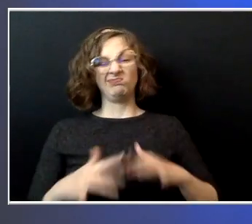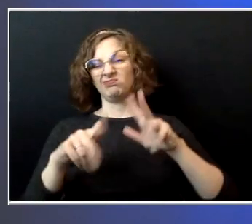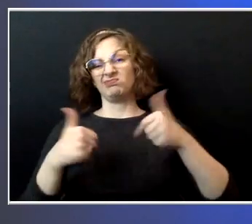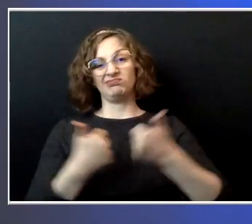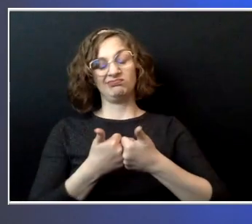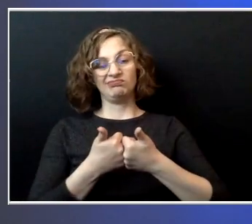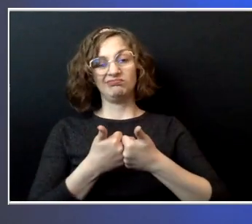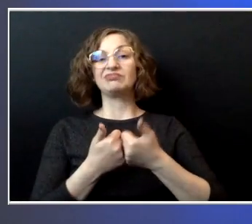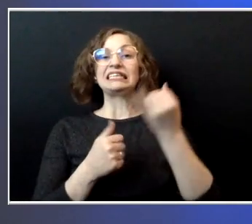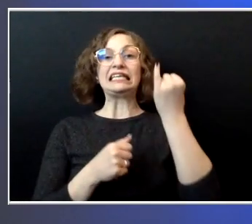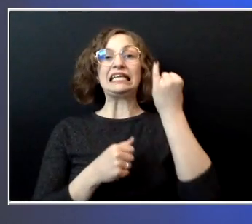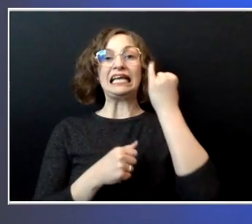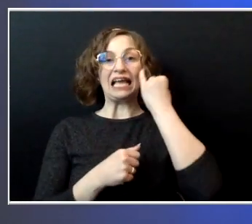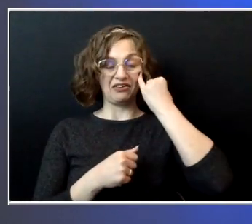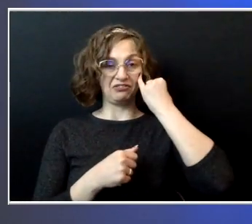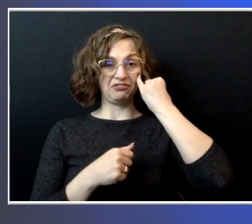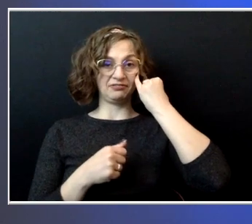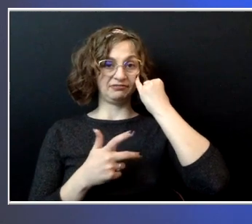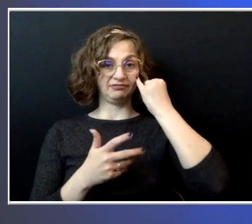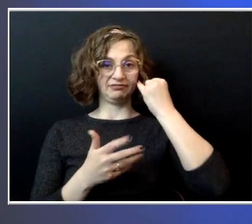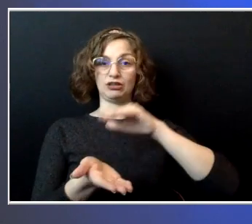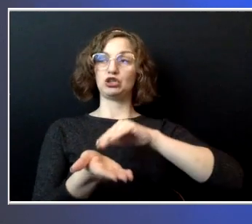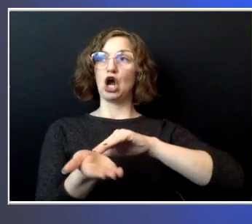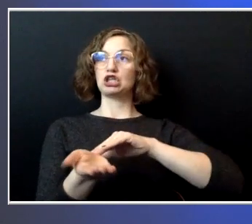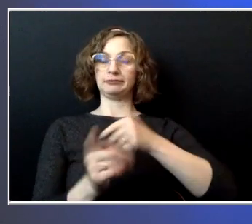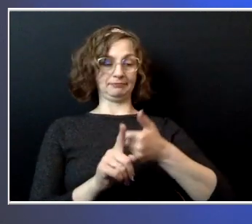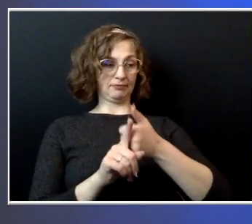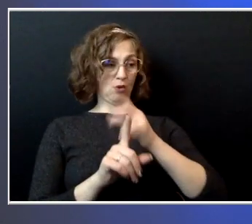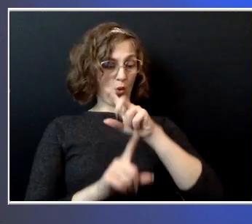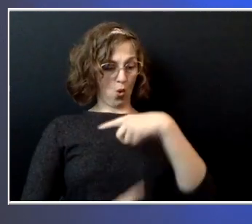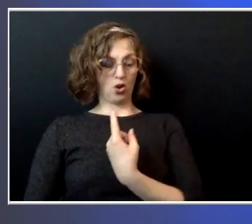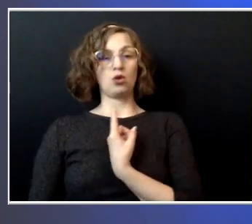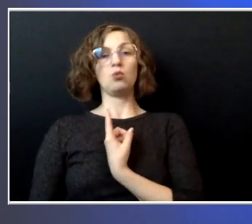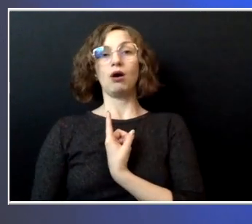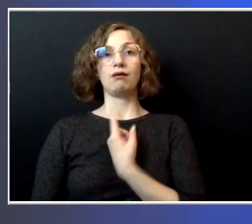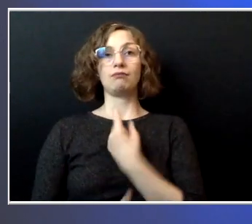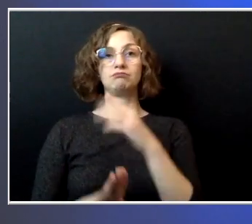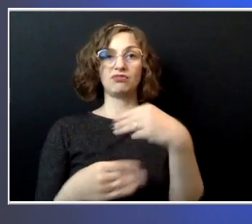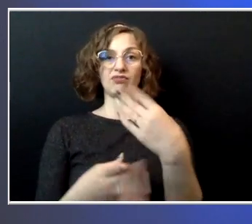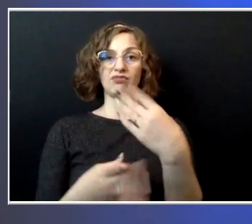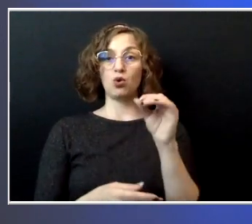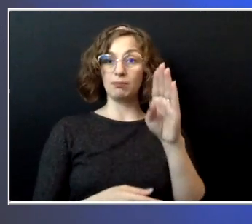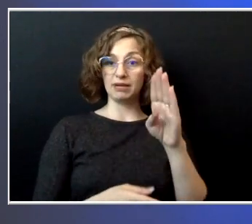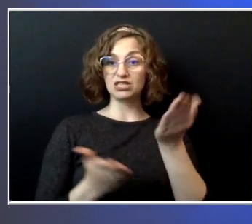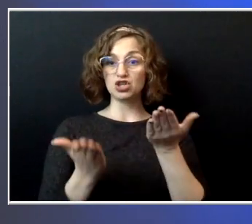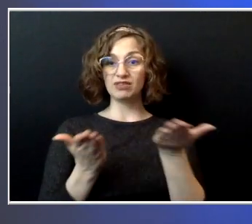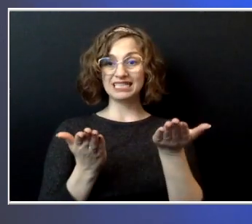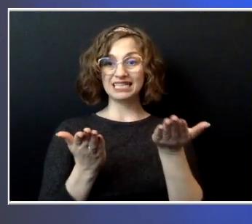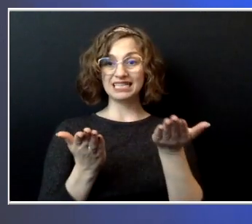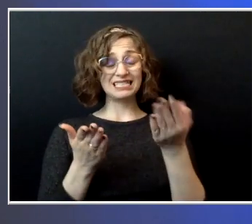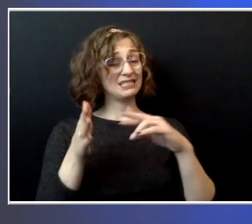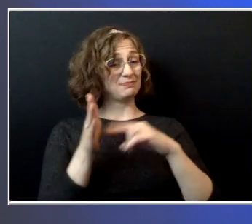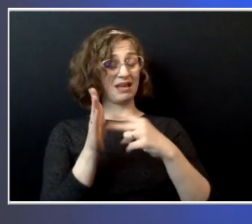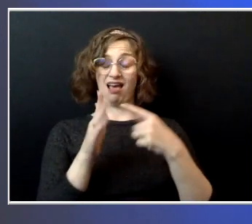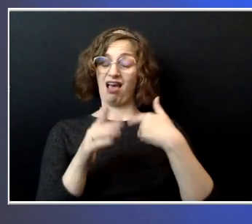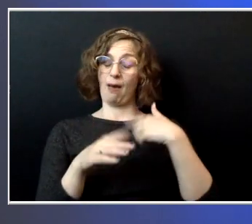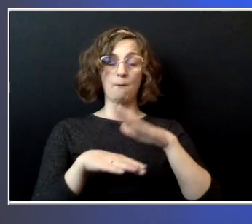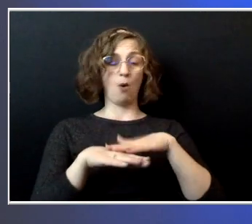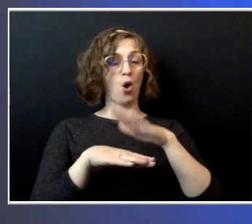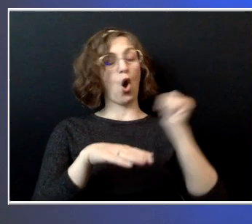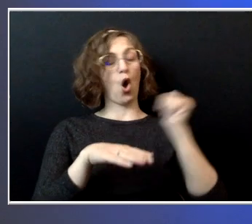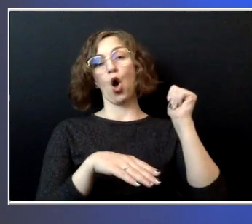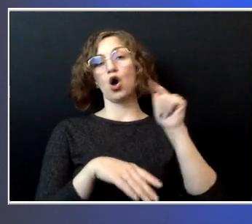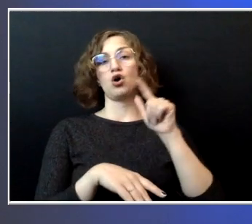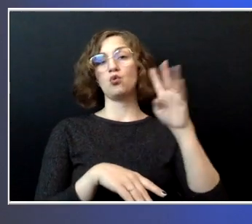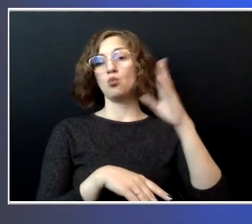provider providing obstetrical services, because you're basically on call 24/7. And you may also be limited in the actual number of deliveries that you